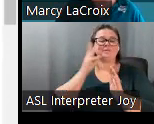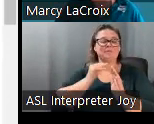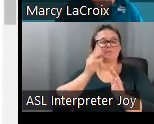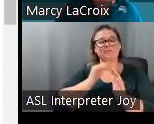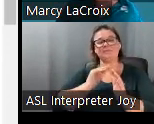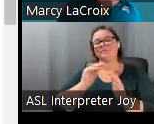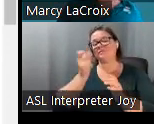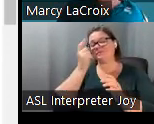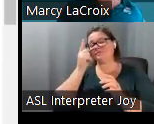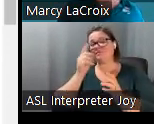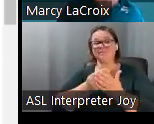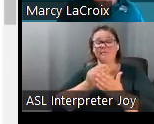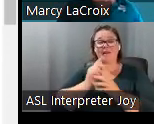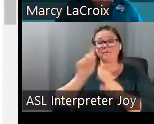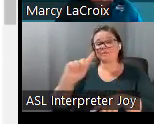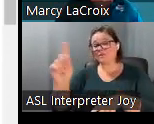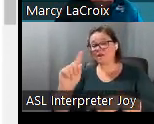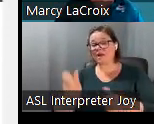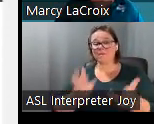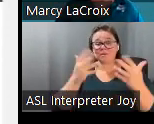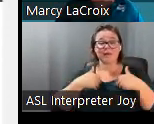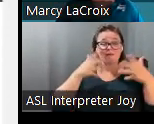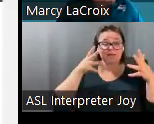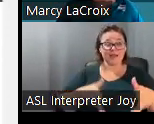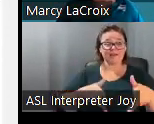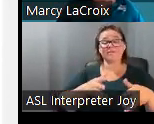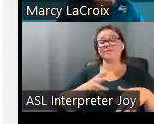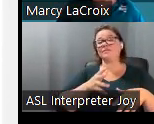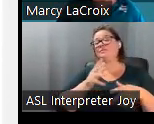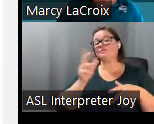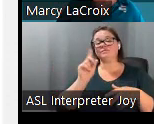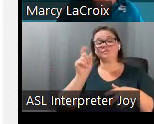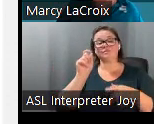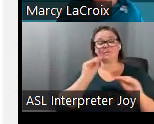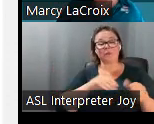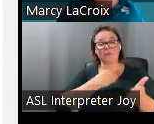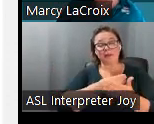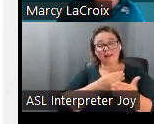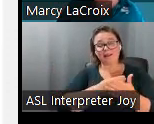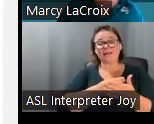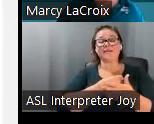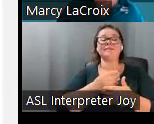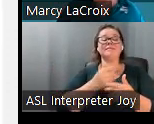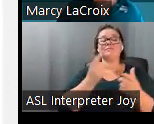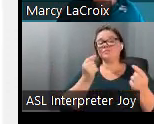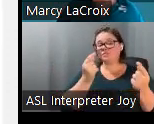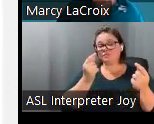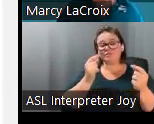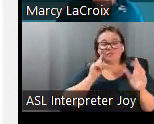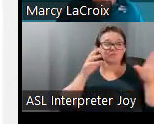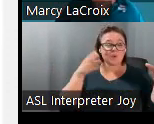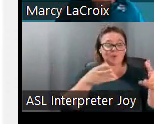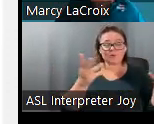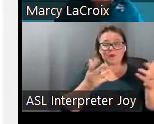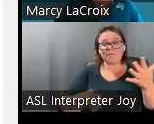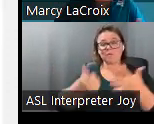where our money goes, how much do we have left, where do we need to put our money. What do we need to focus on and